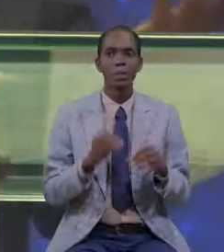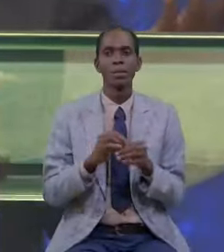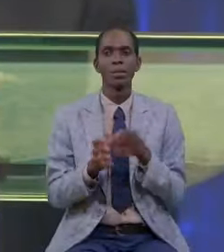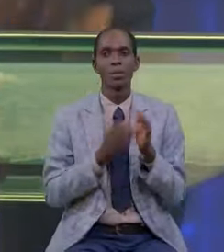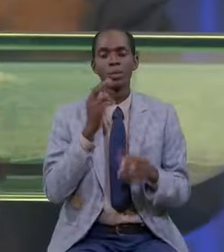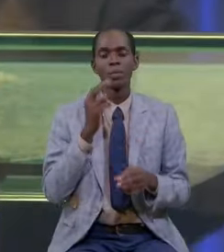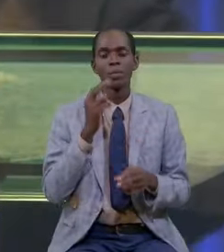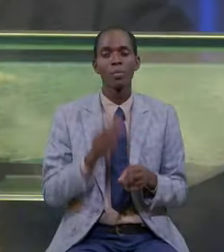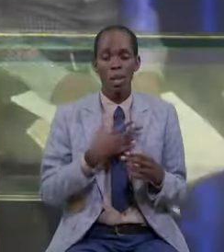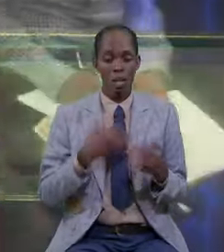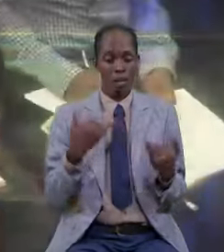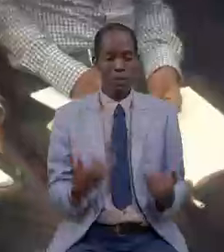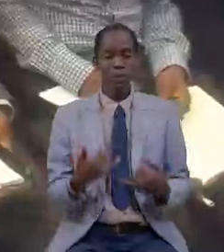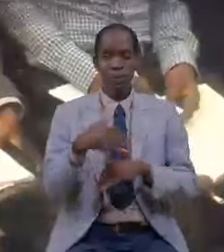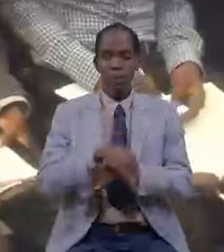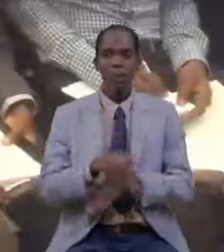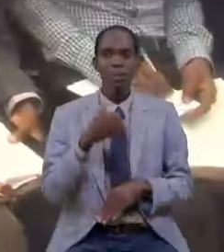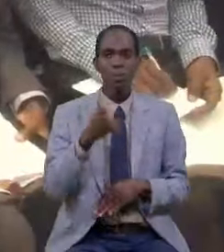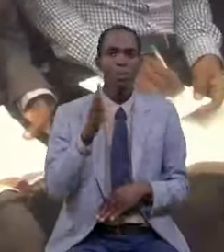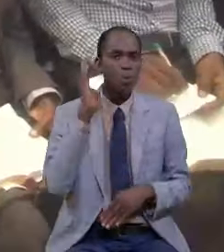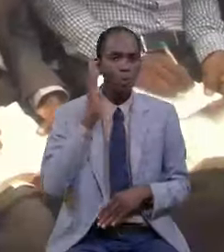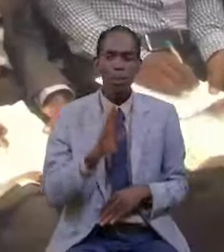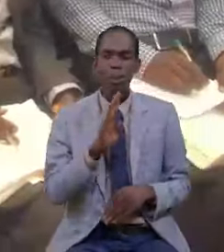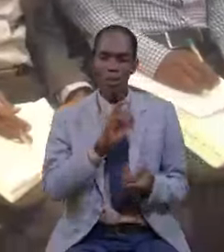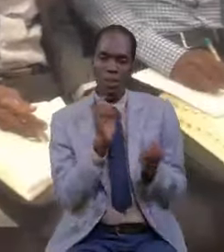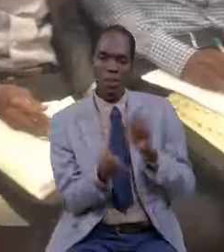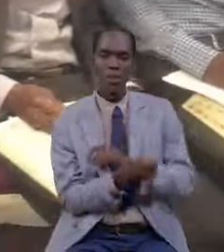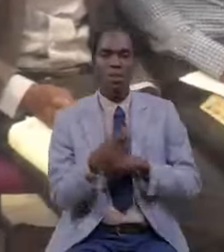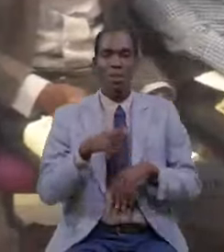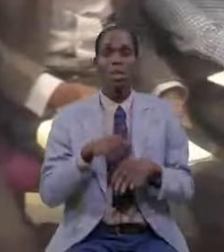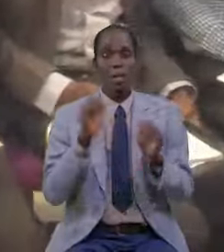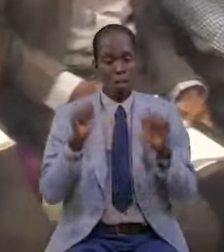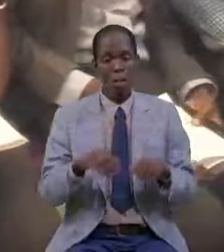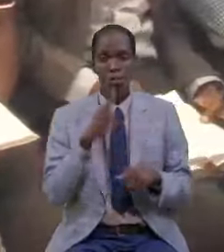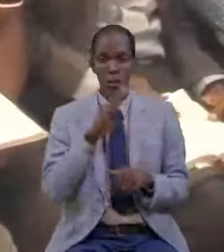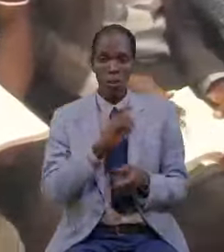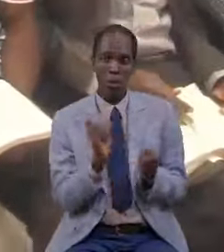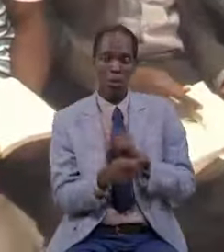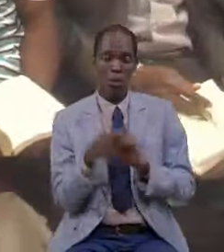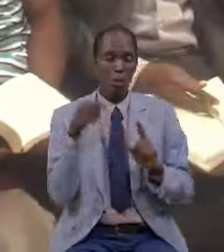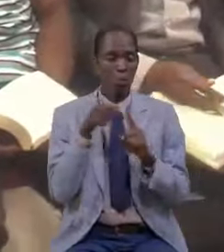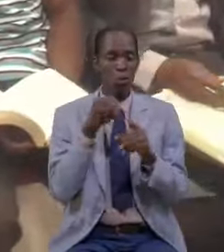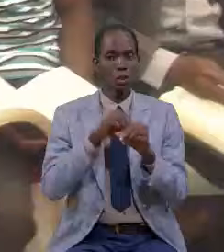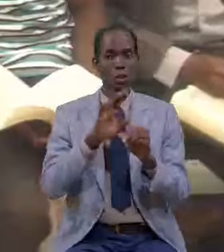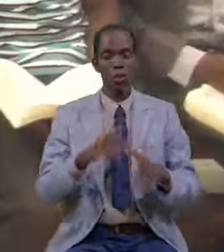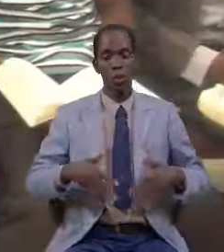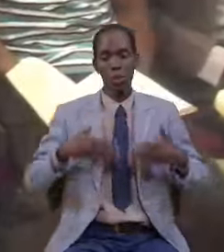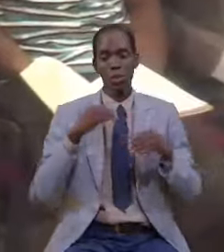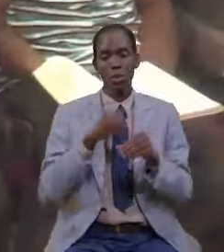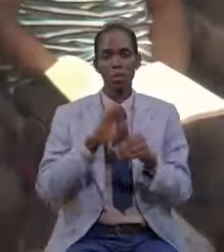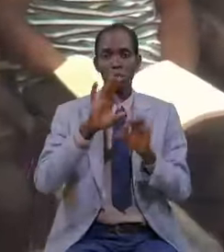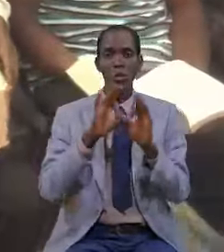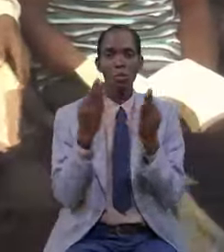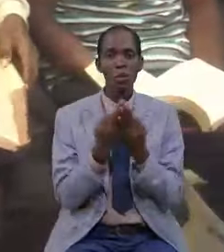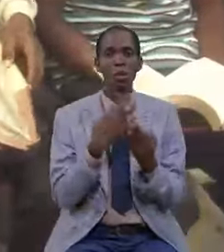And tonight can be a turning point in your life. Can be a turning point in your family. And something marvelously